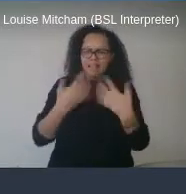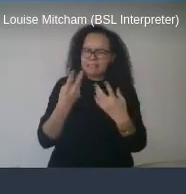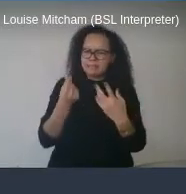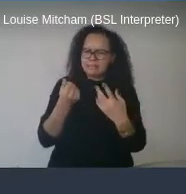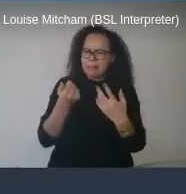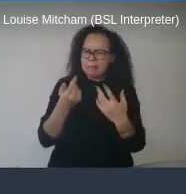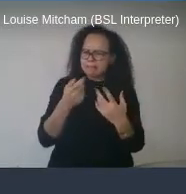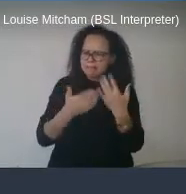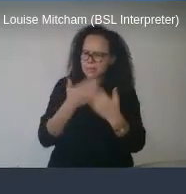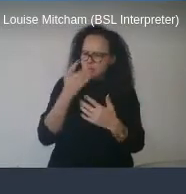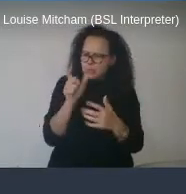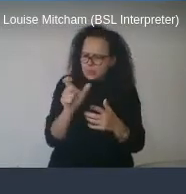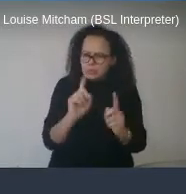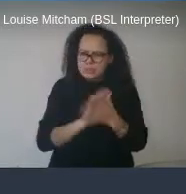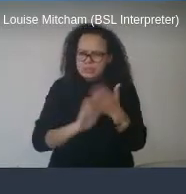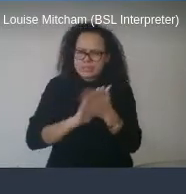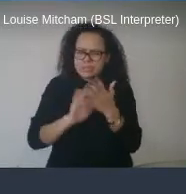simple, SportTech is the